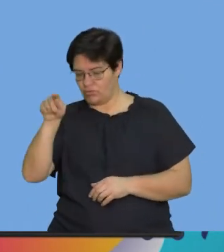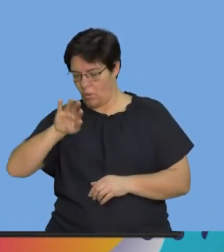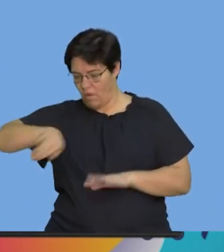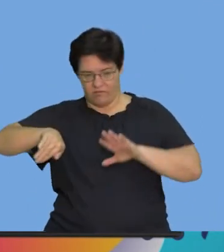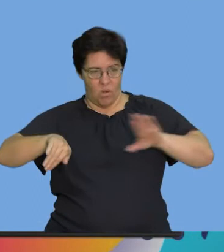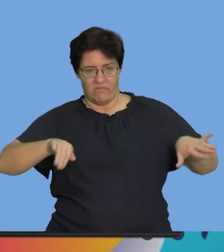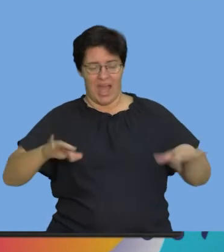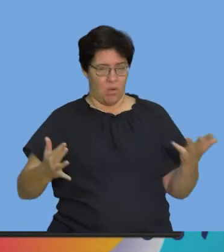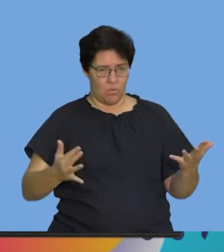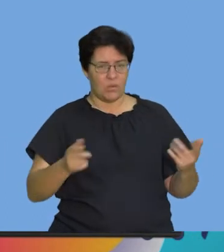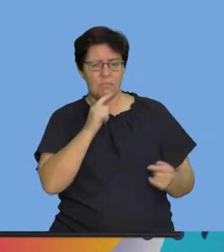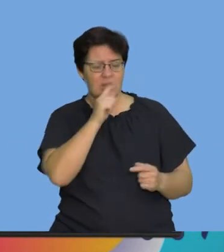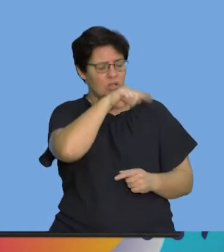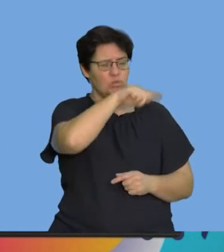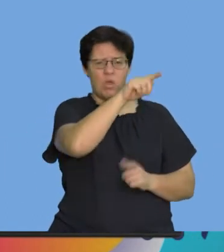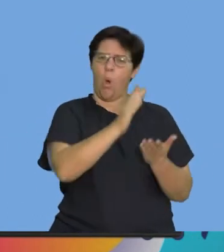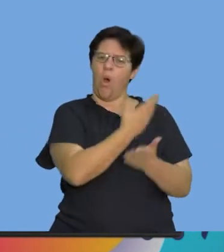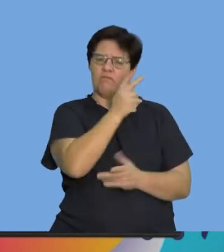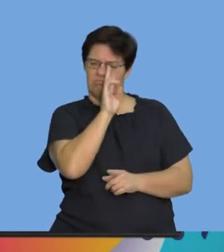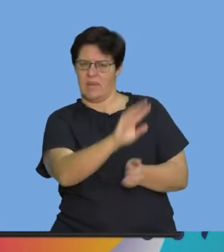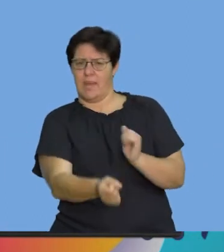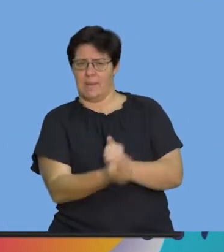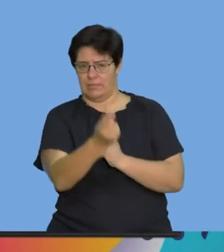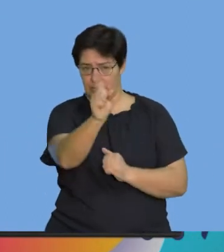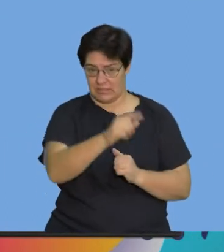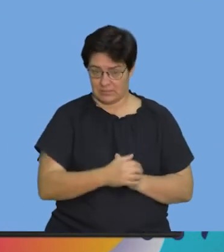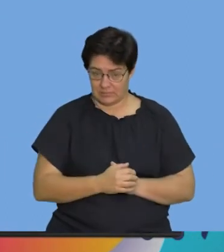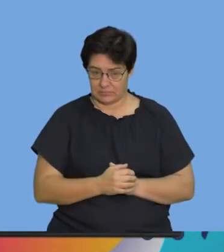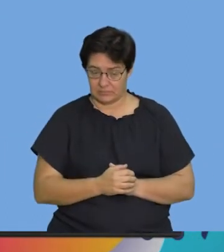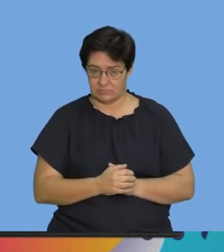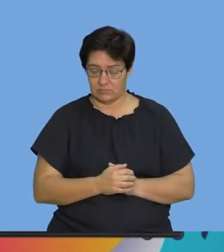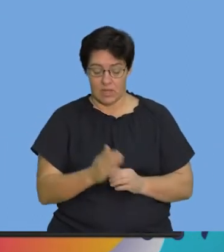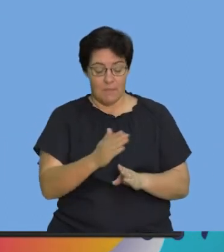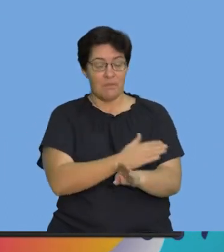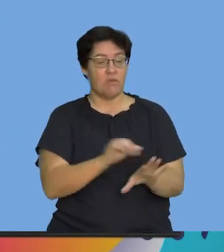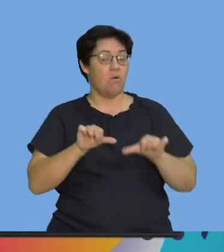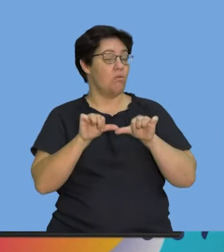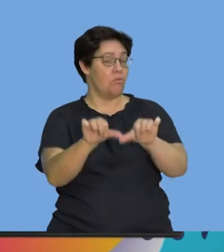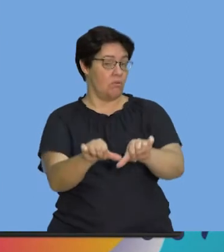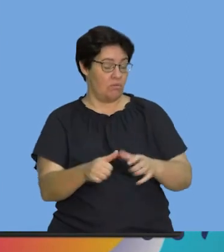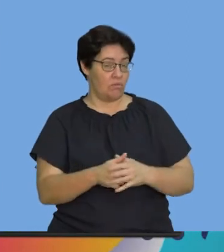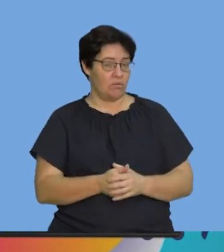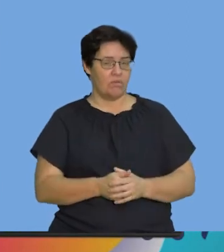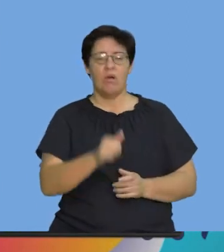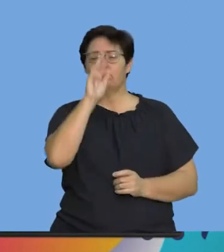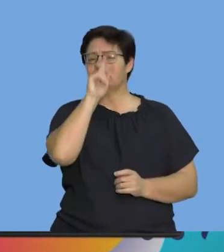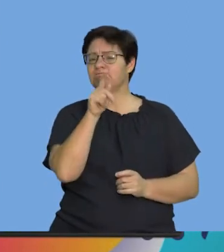what happens when I take out a square root, right? One thing I need to mention though before we continue is, remember that when you have a